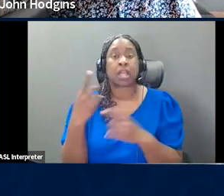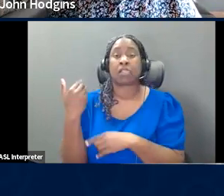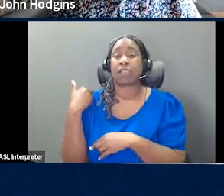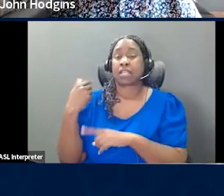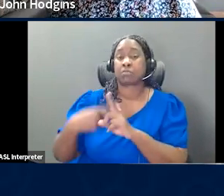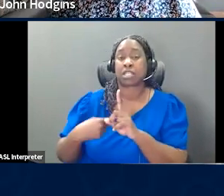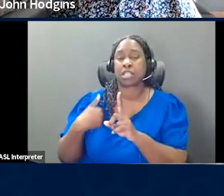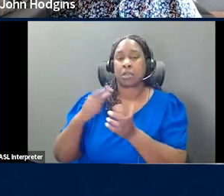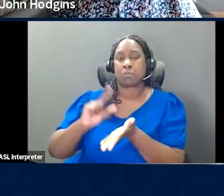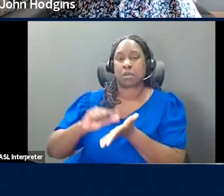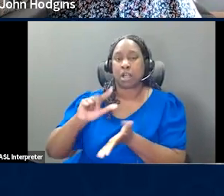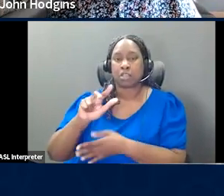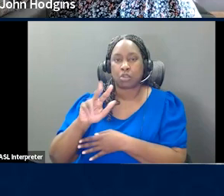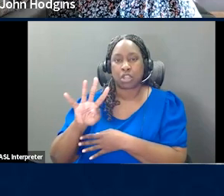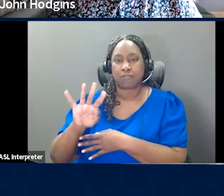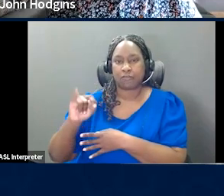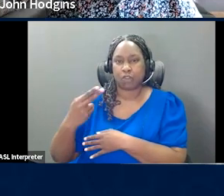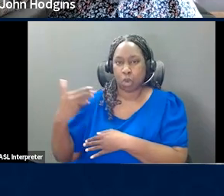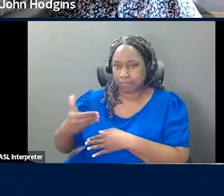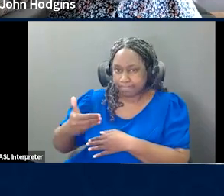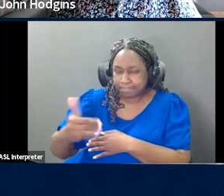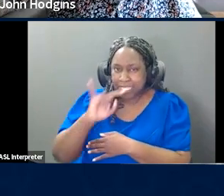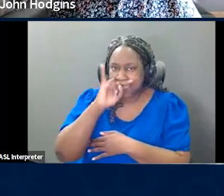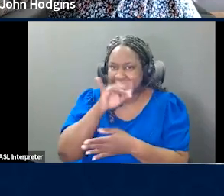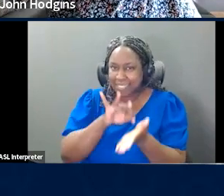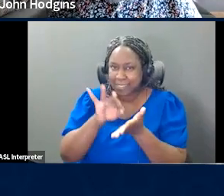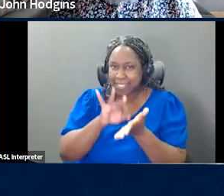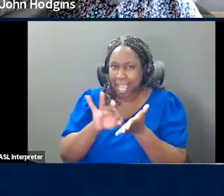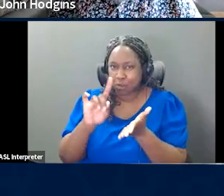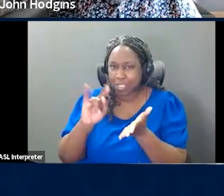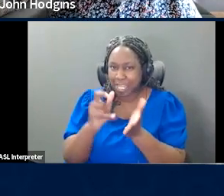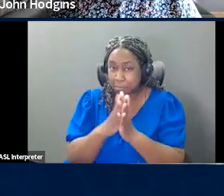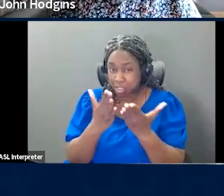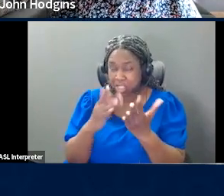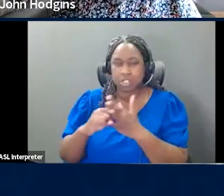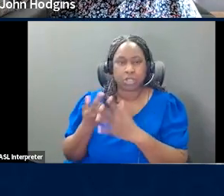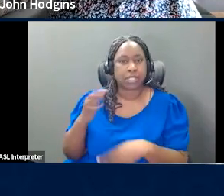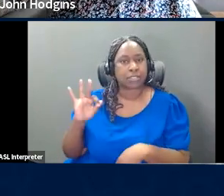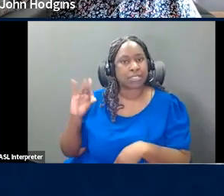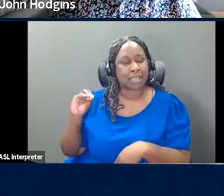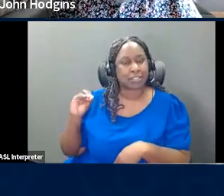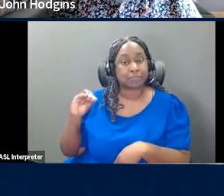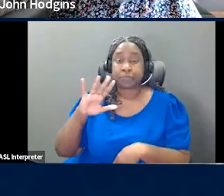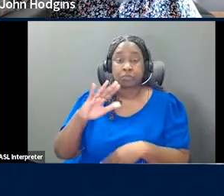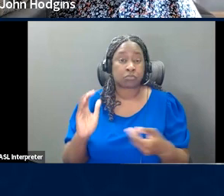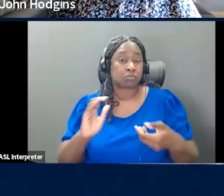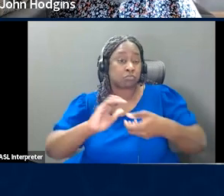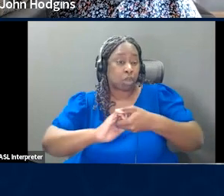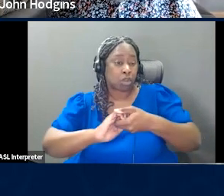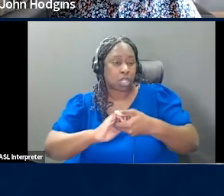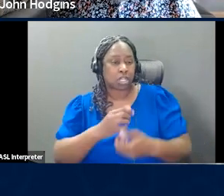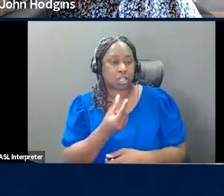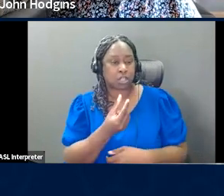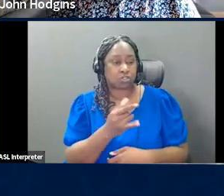its 34th Kids Count Data Book, started in 1990. And we reproduced the book in partnership with grantees representing